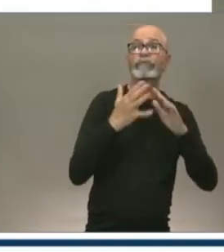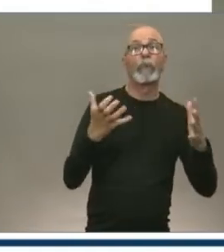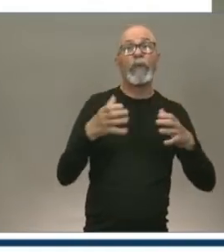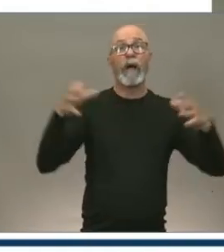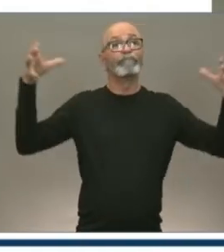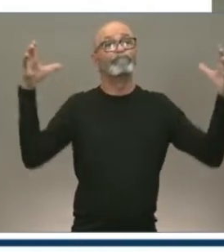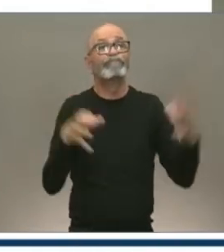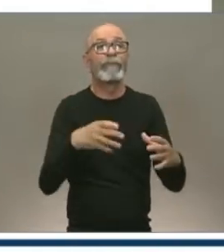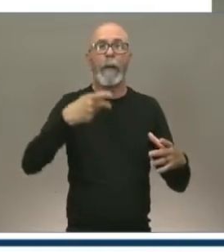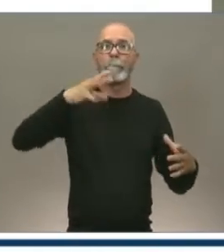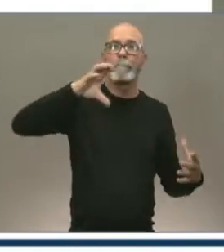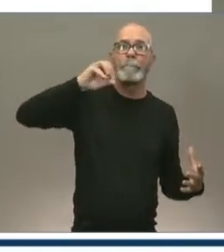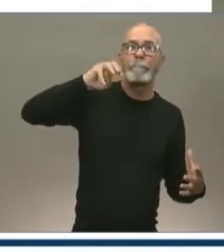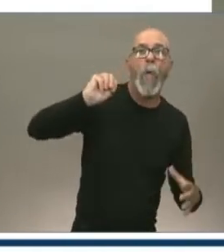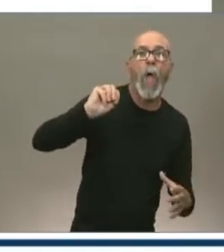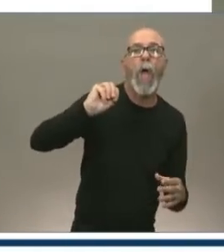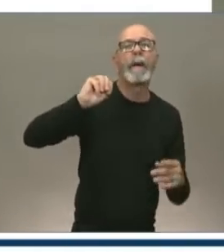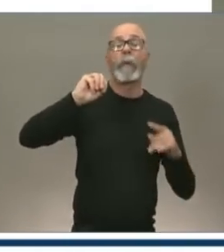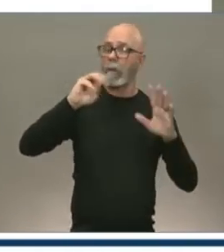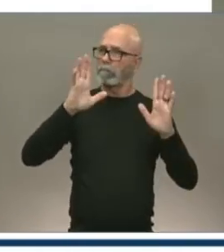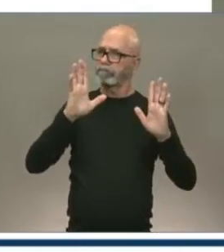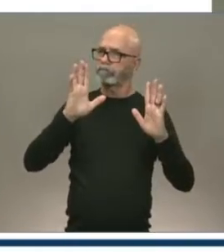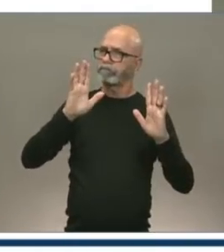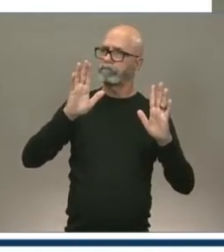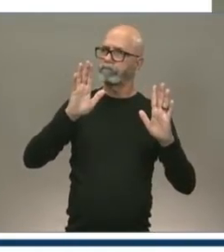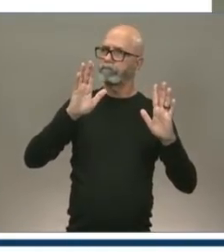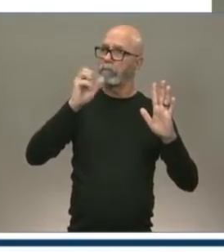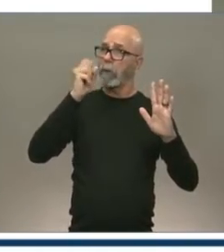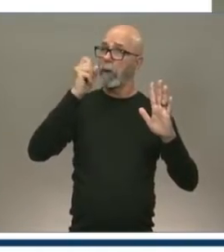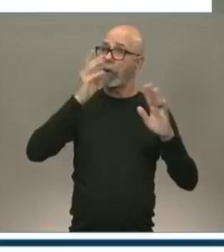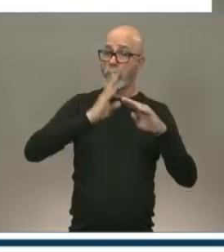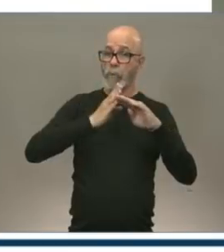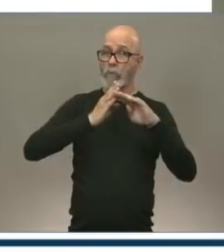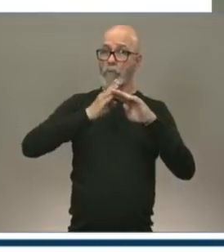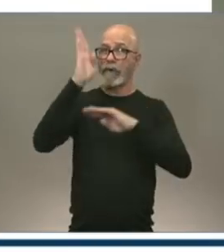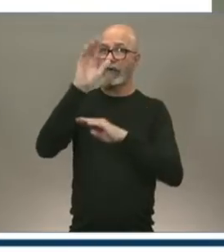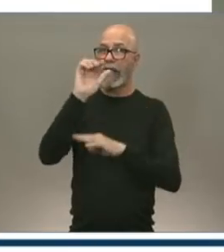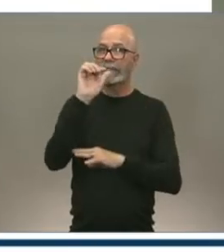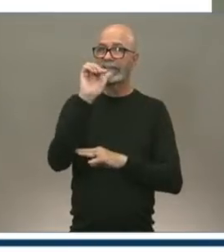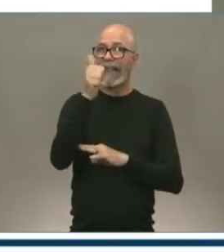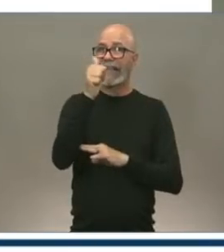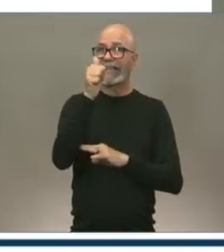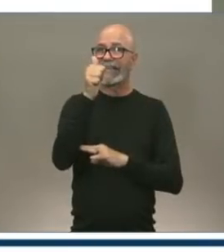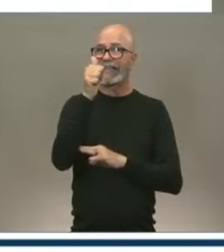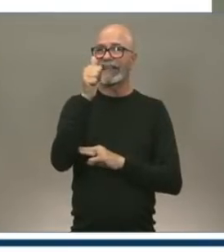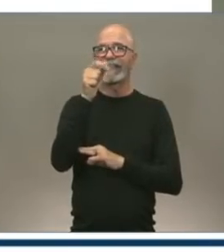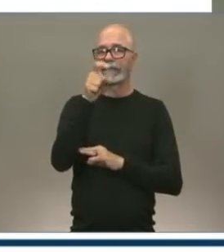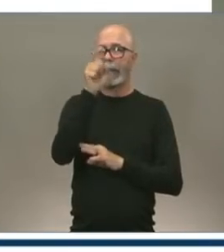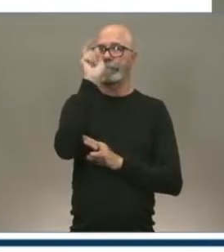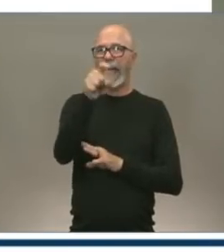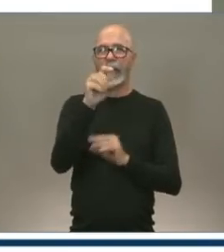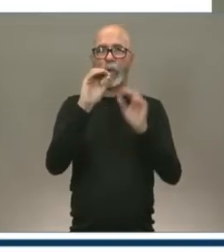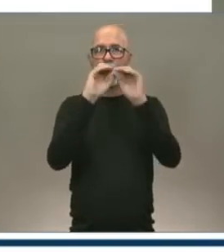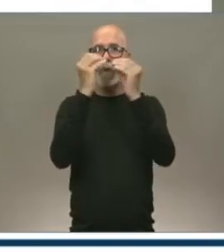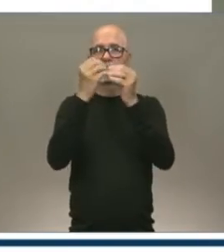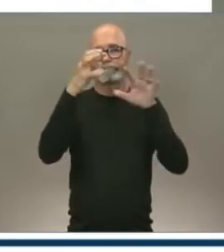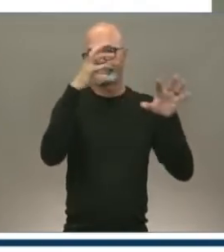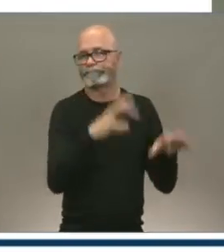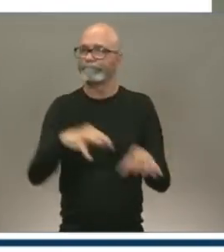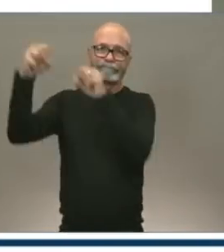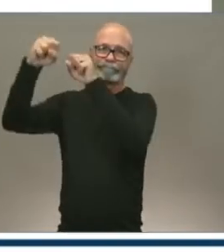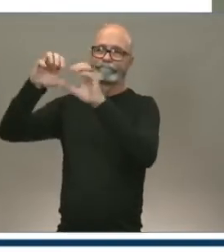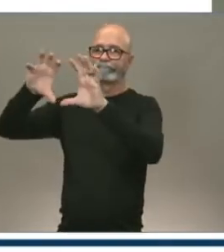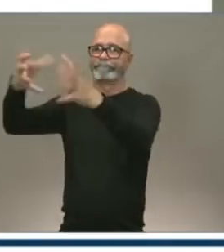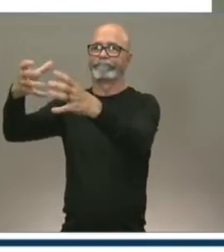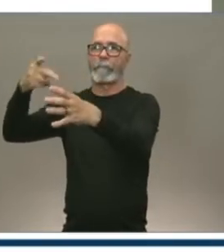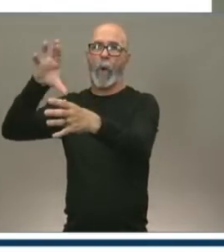larger prom, but more than 10, then it has to be a recognized business or organization that takes on the responsibility and the accountability